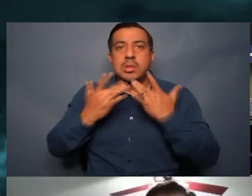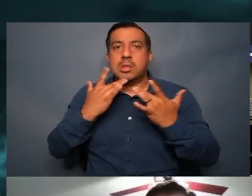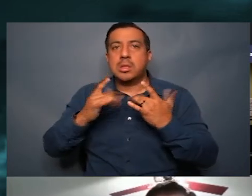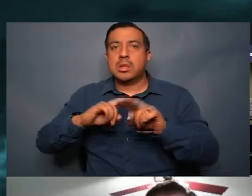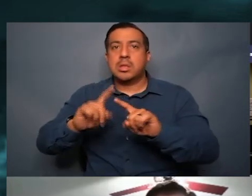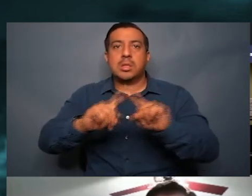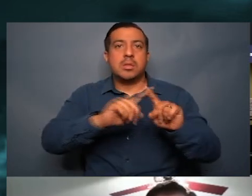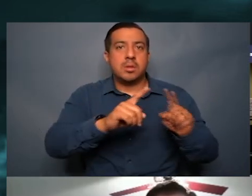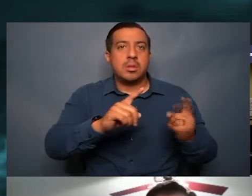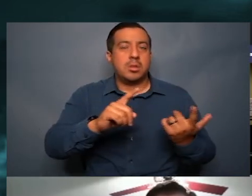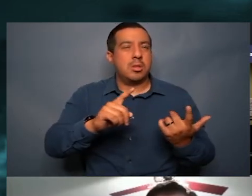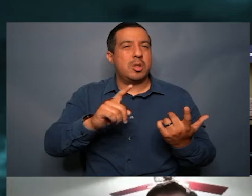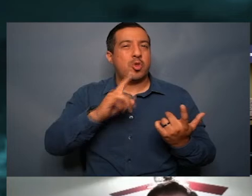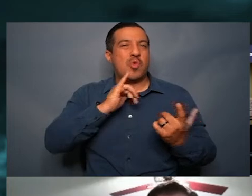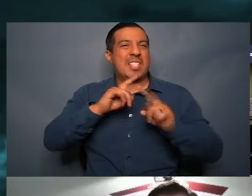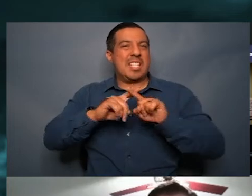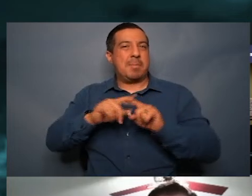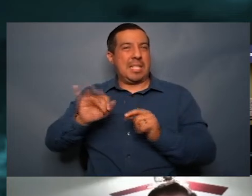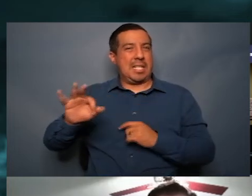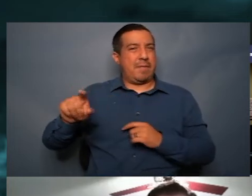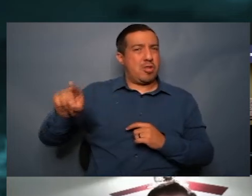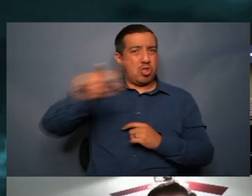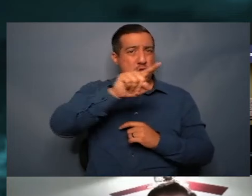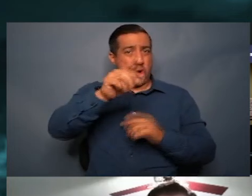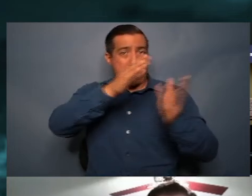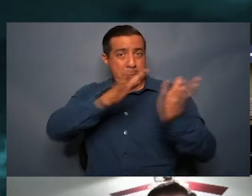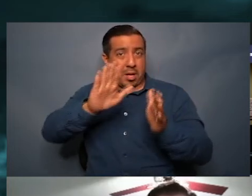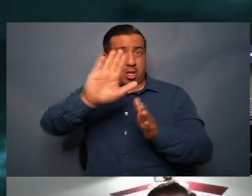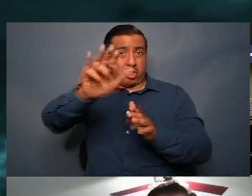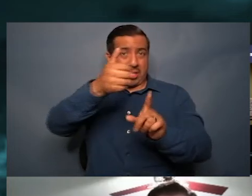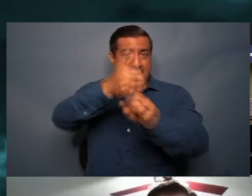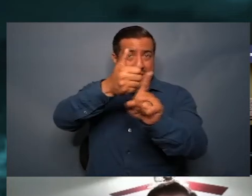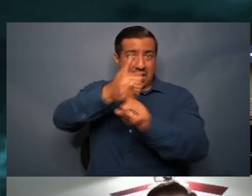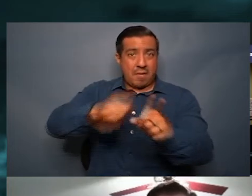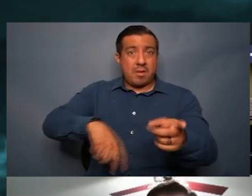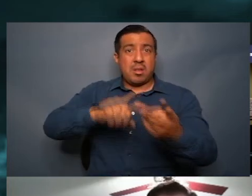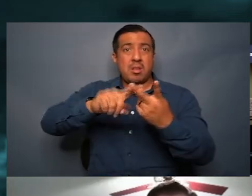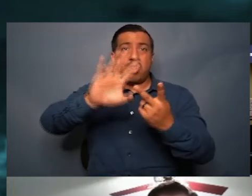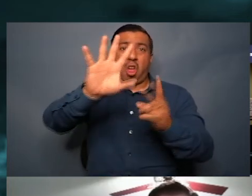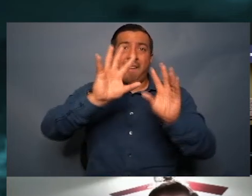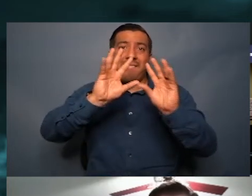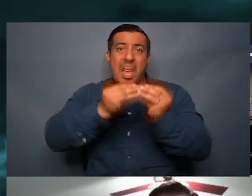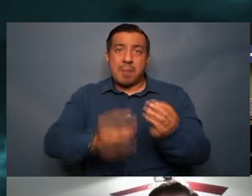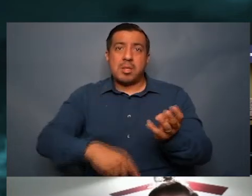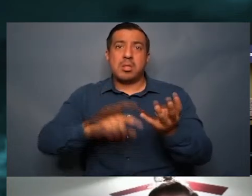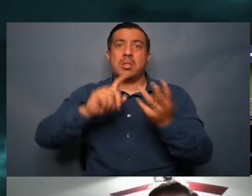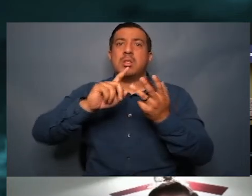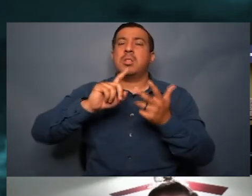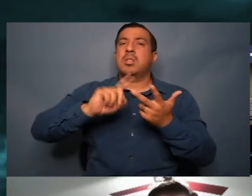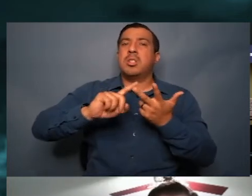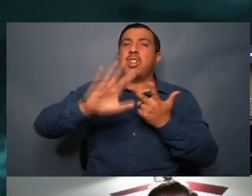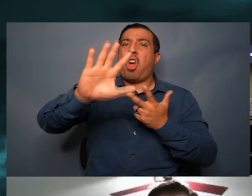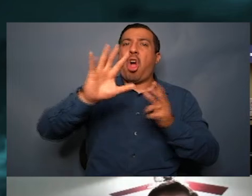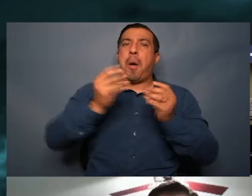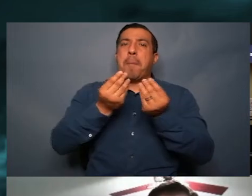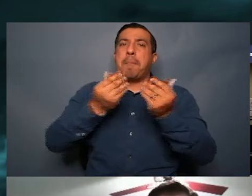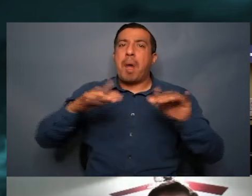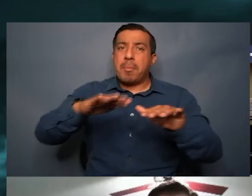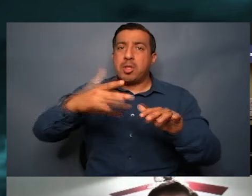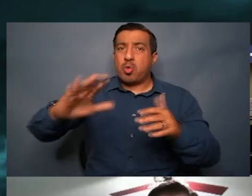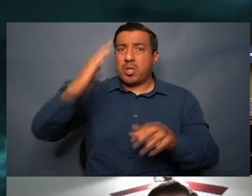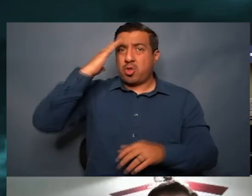heart when they prepare themselves, their family, and their property to understand the true risks and threats that